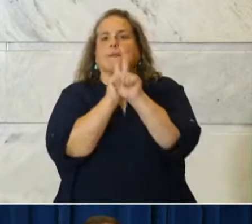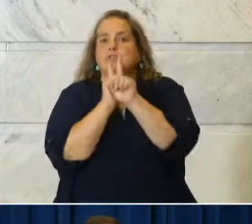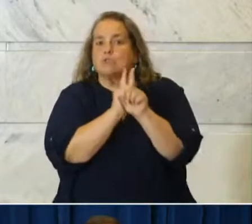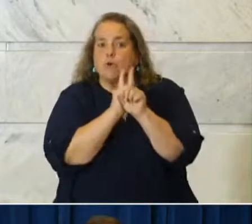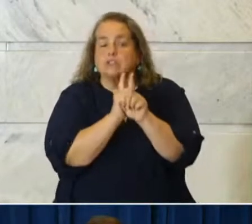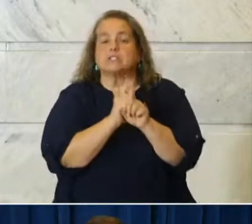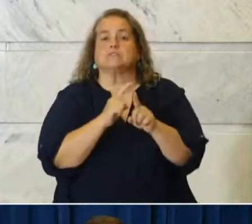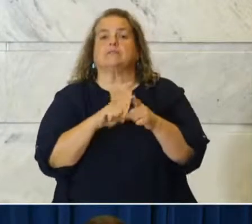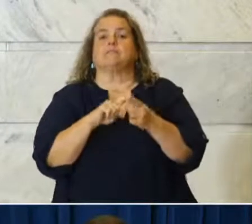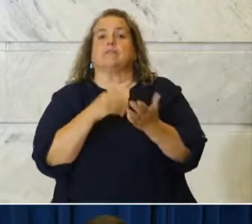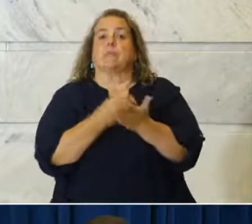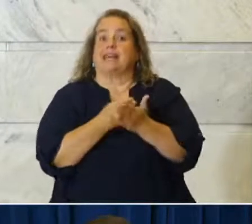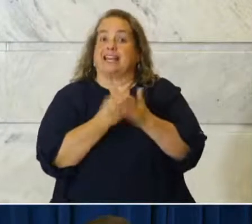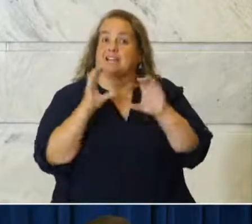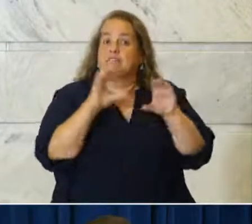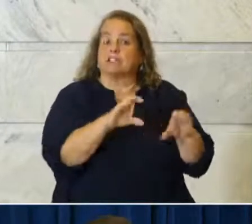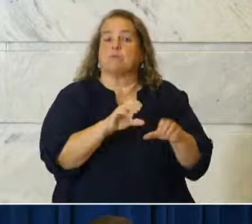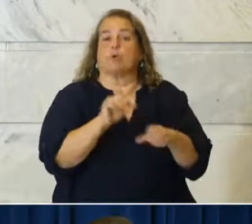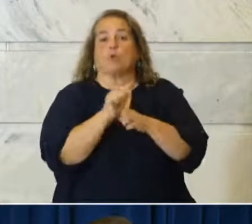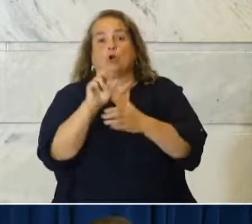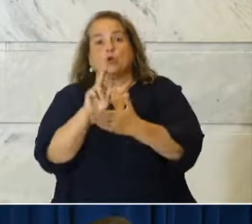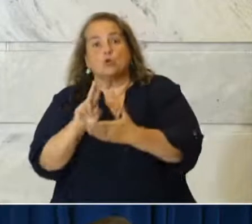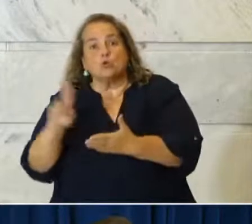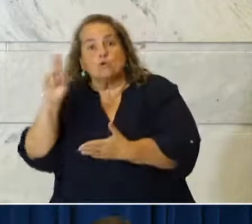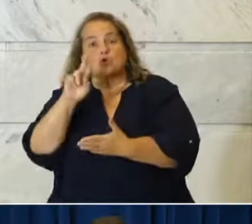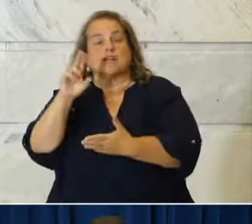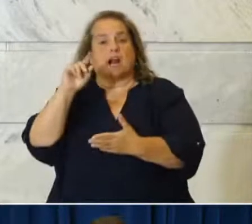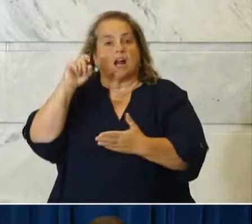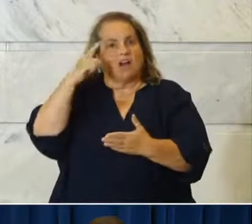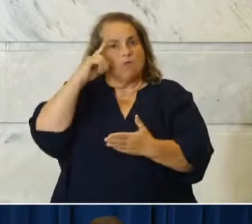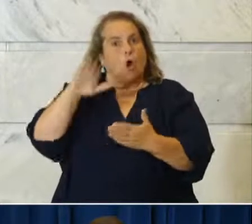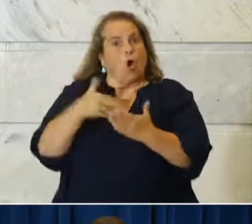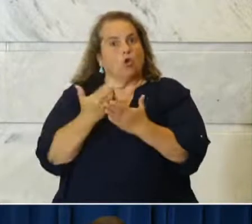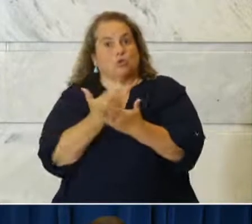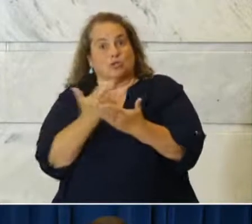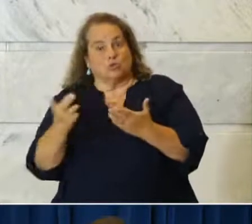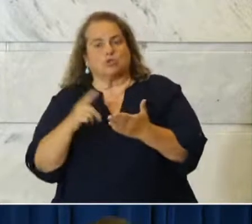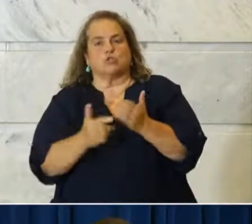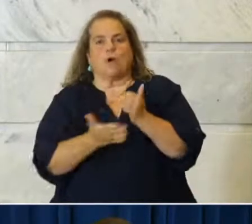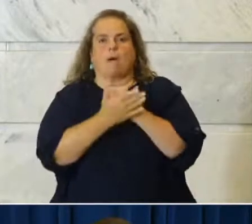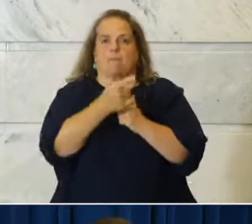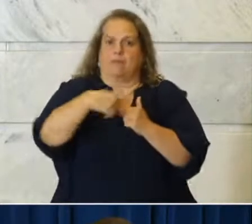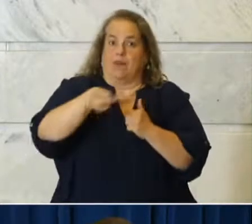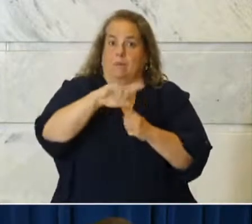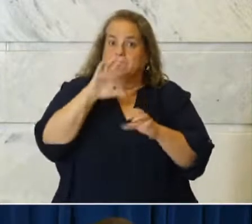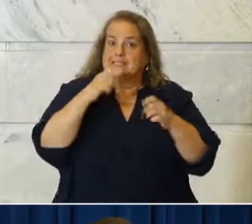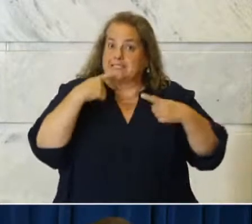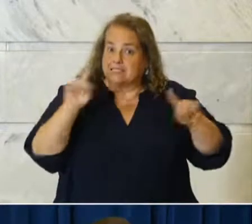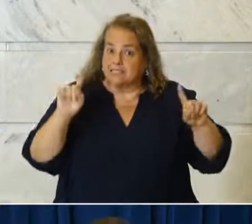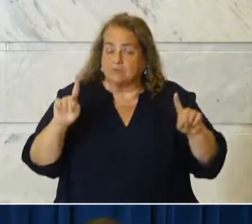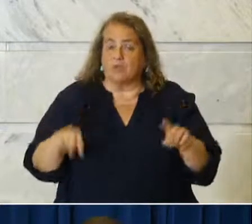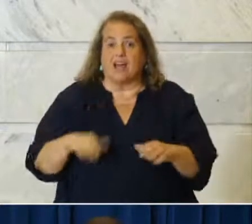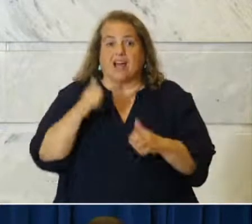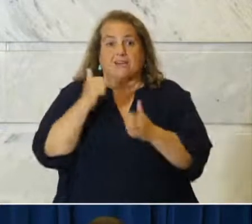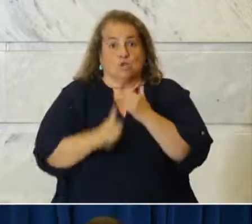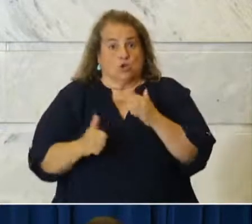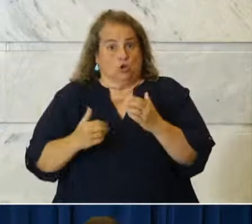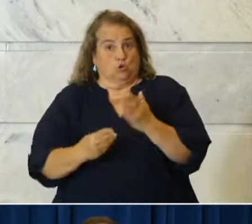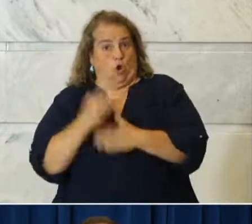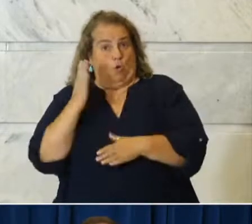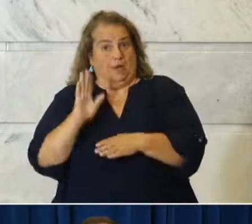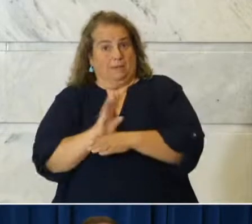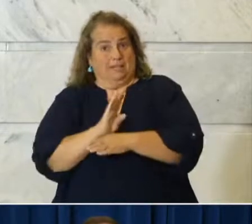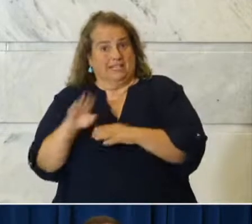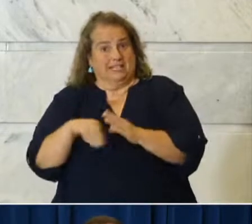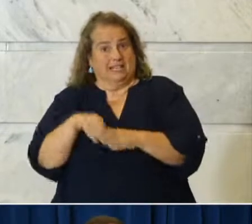community resources, all to be successful. Just about every growing business in Kentucky, and there are lots of them,